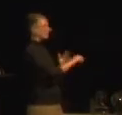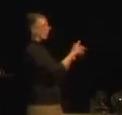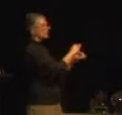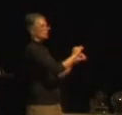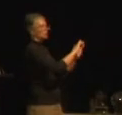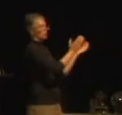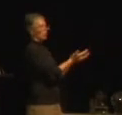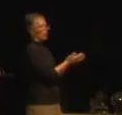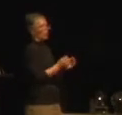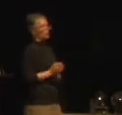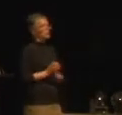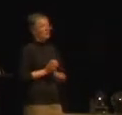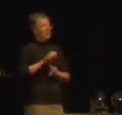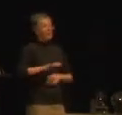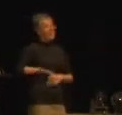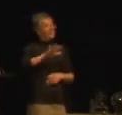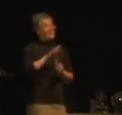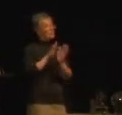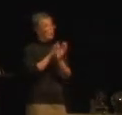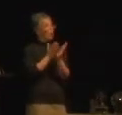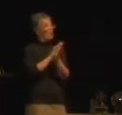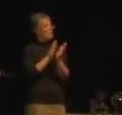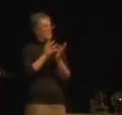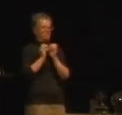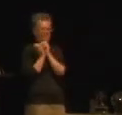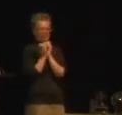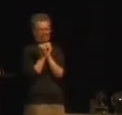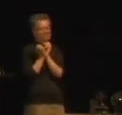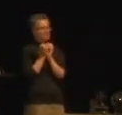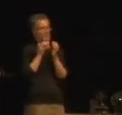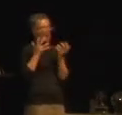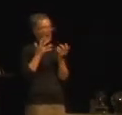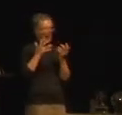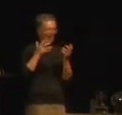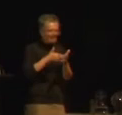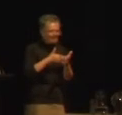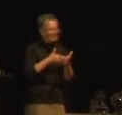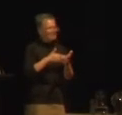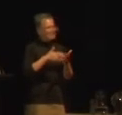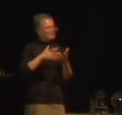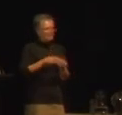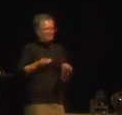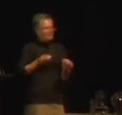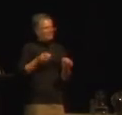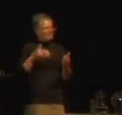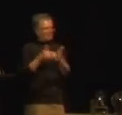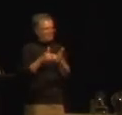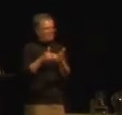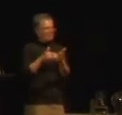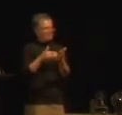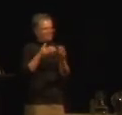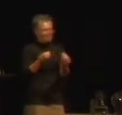As the National Library has been working through some of these issues, we've kind of been thinking about a few things, or at least I've come to two